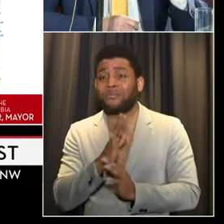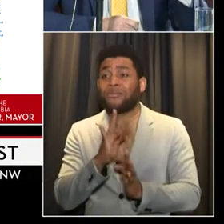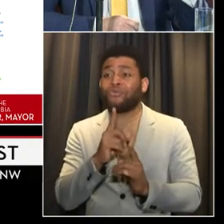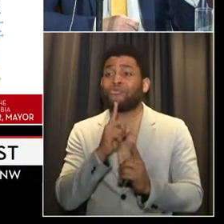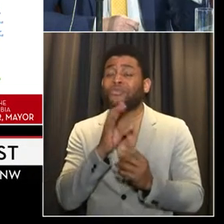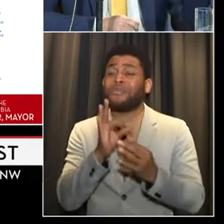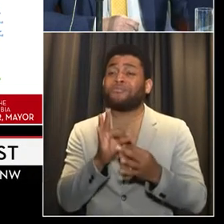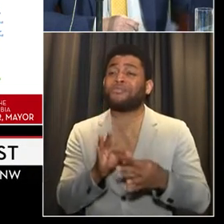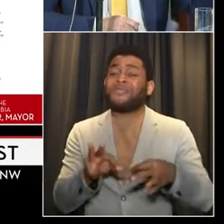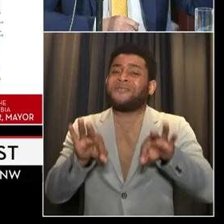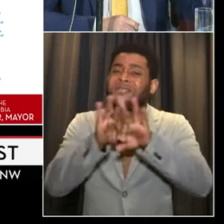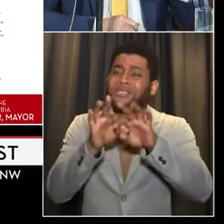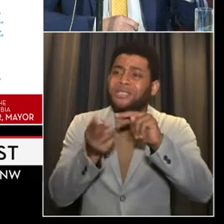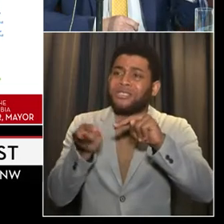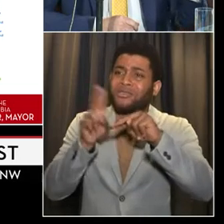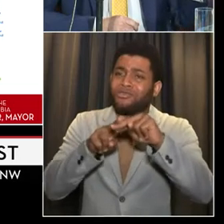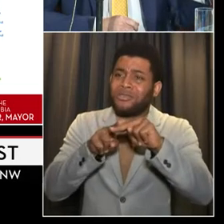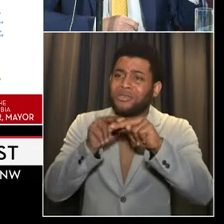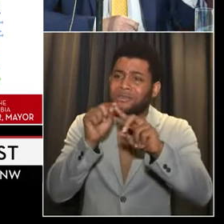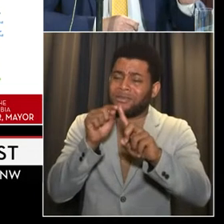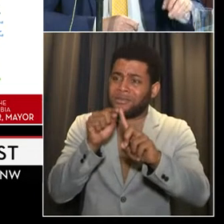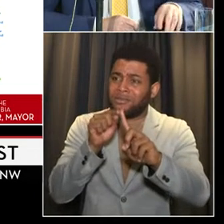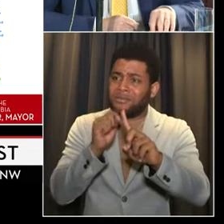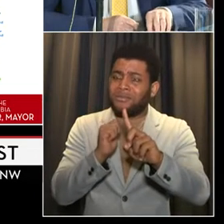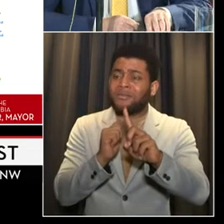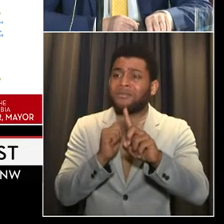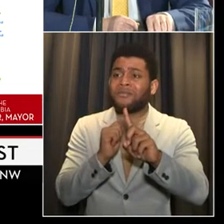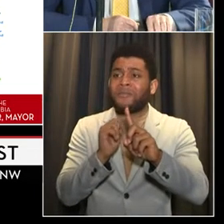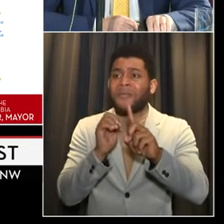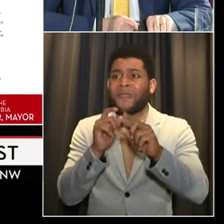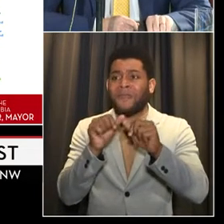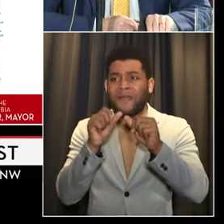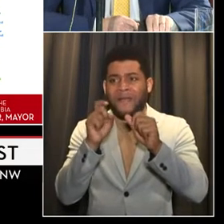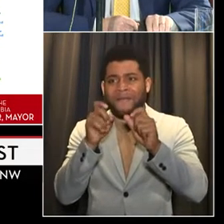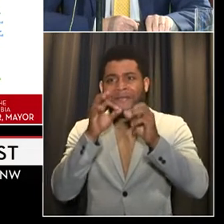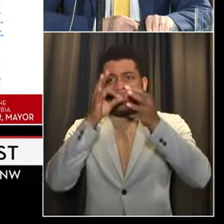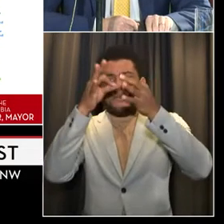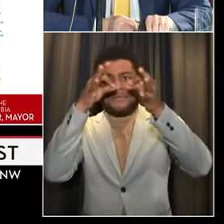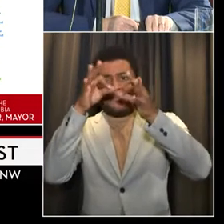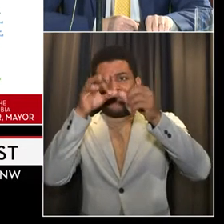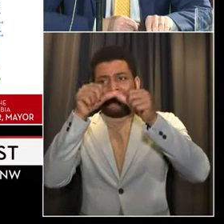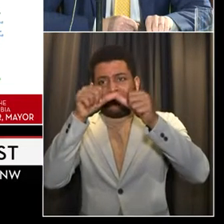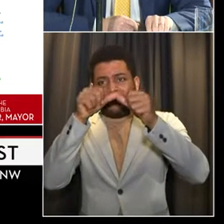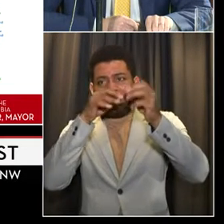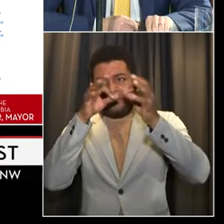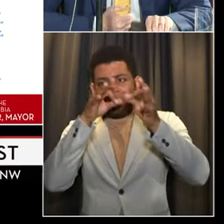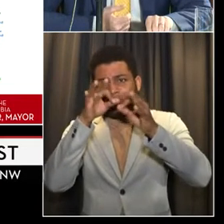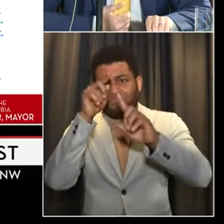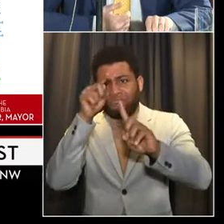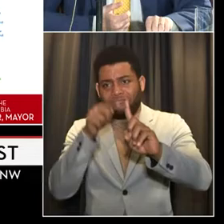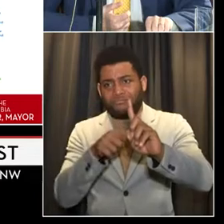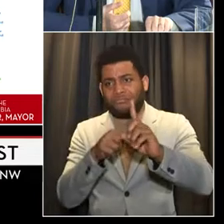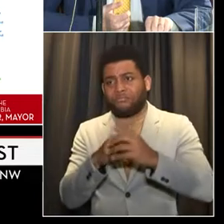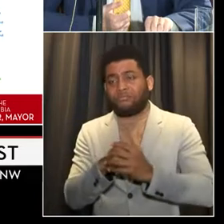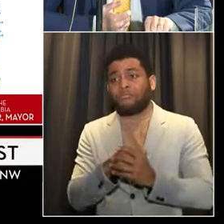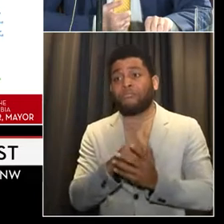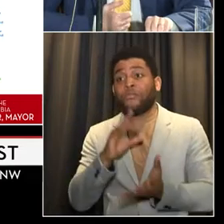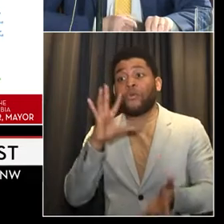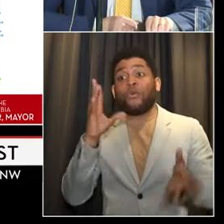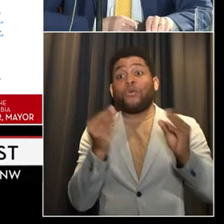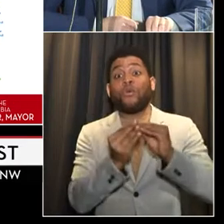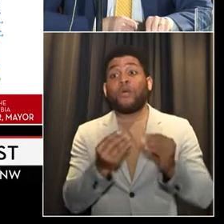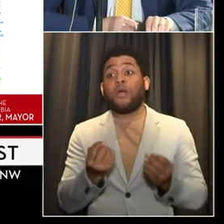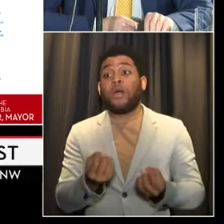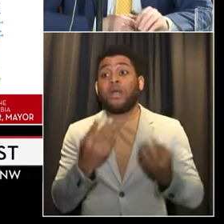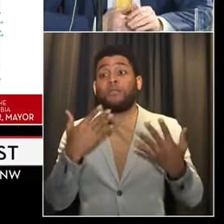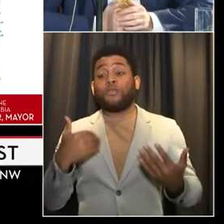is, I'm going to keep going down, this is actually contrasted with an overall reduction in the number of juveniles arrested. So we